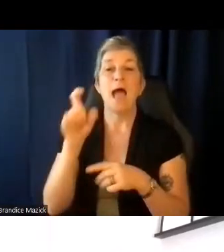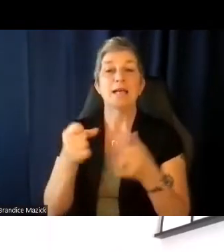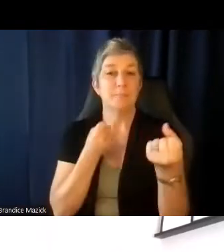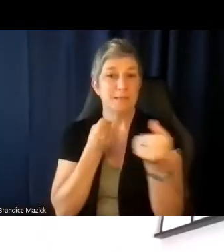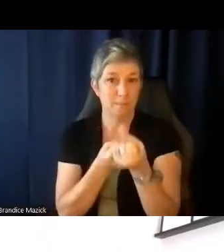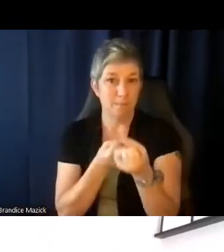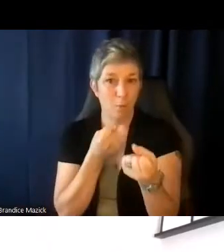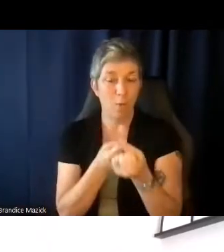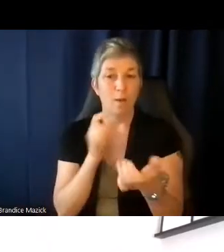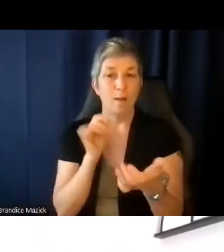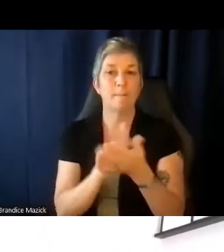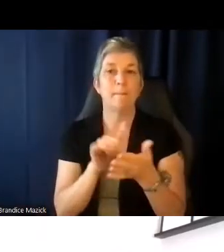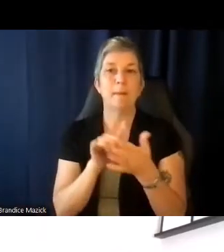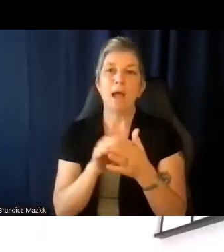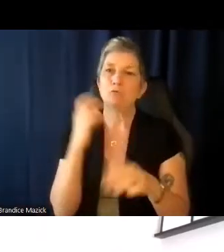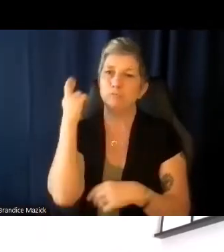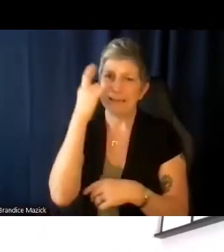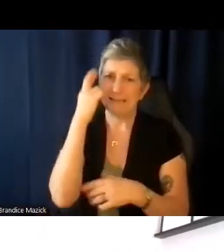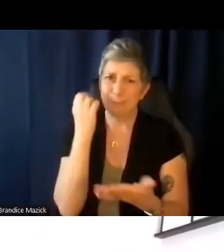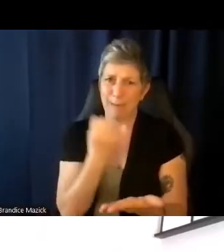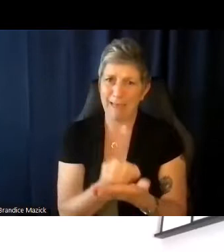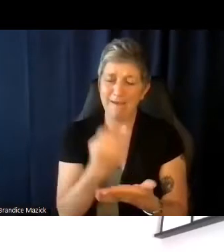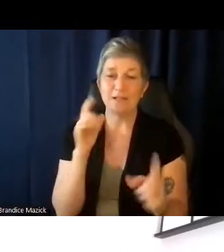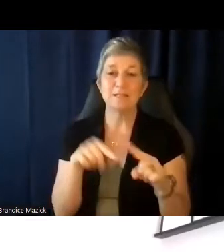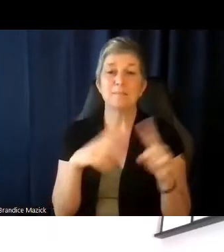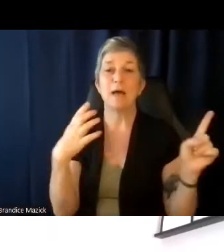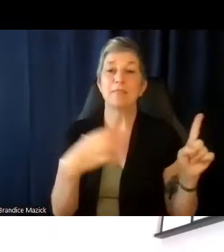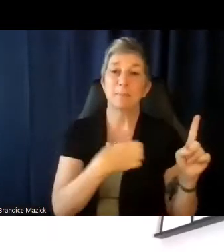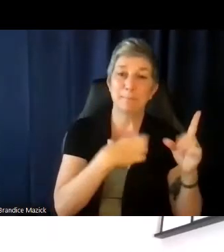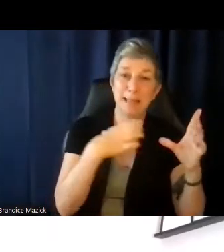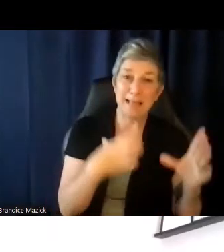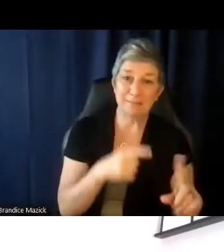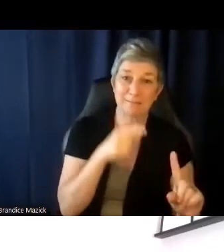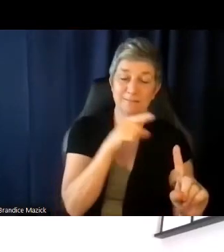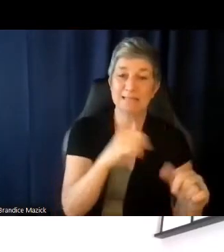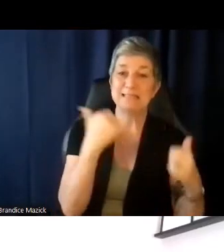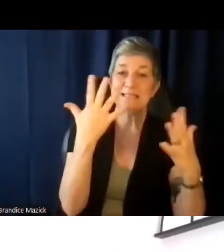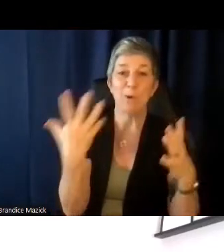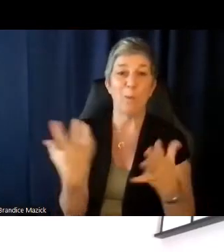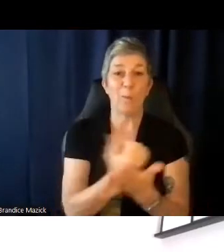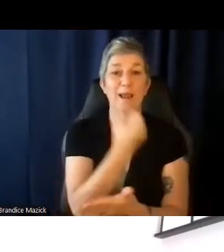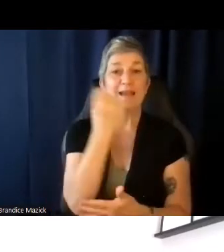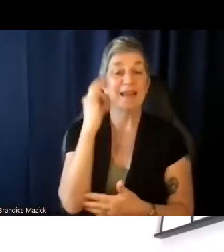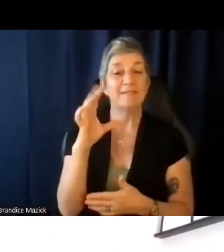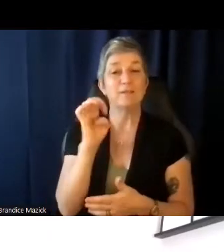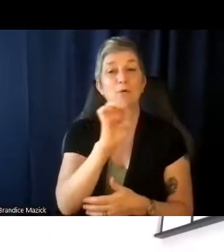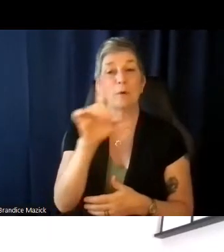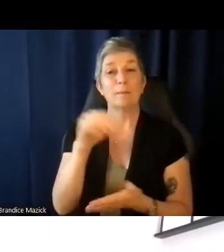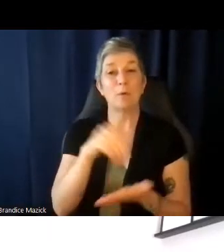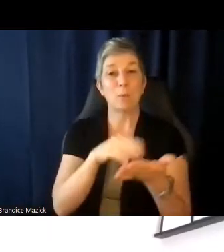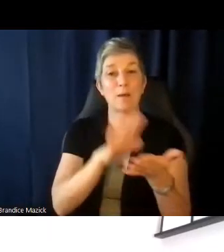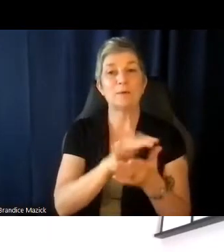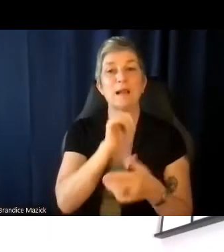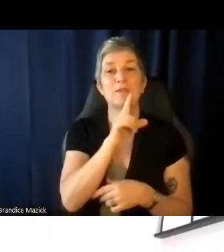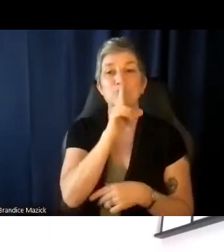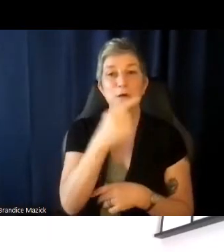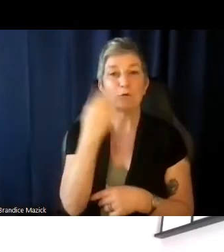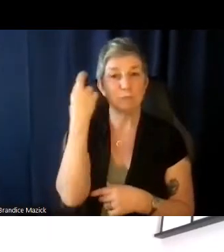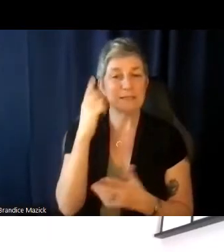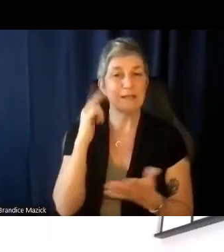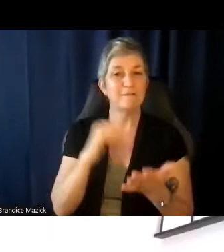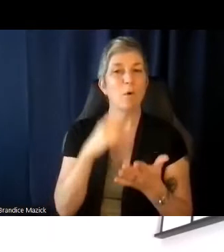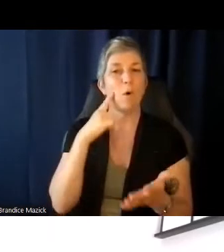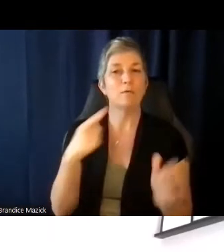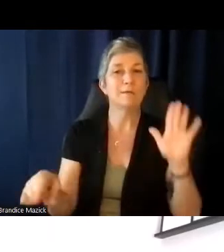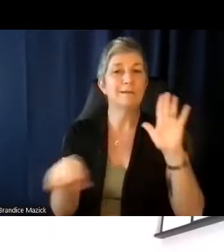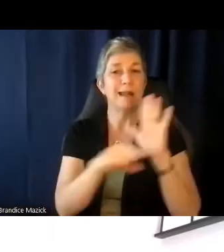by admissible evidence. But the plaintiff and complainant may still prevail if the criminal record was not the true reason for the adverse housing